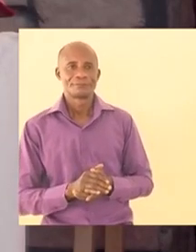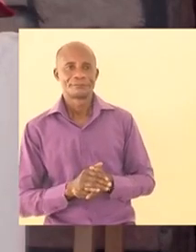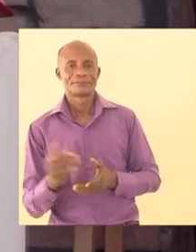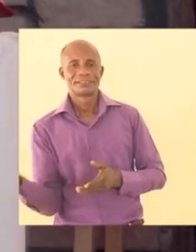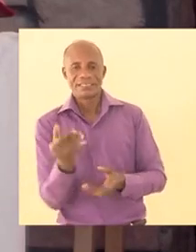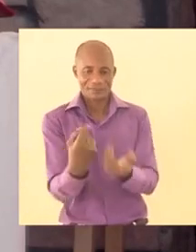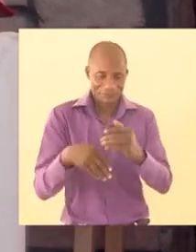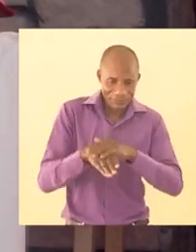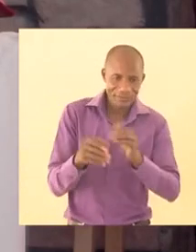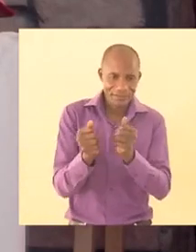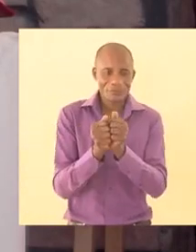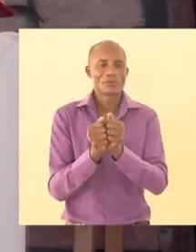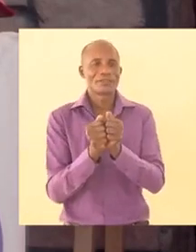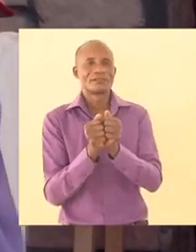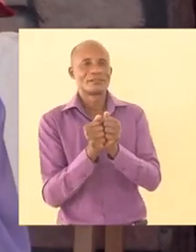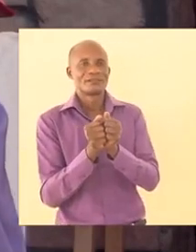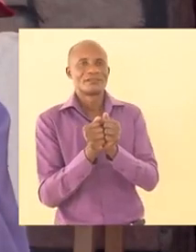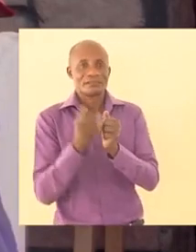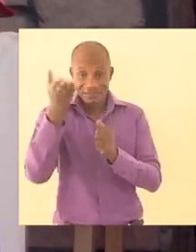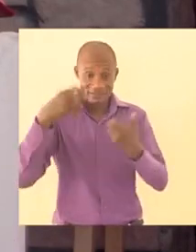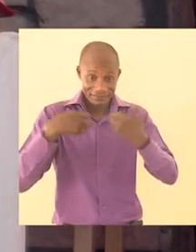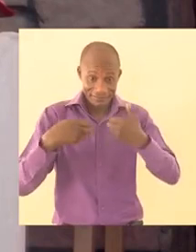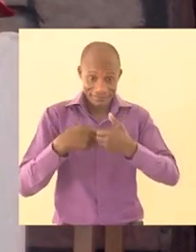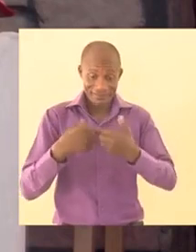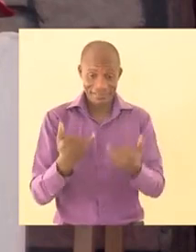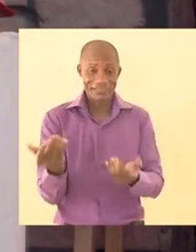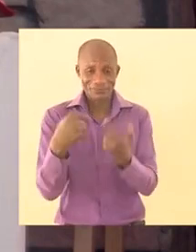then they are coming in with lantern.